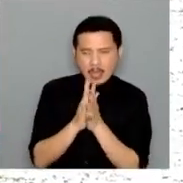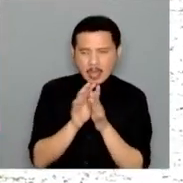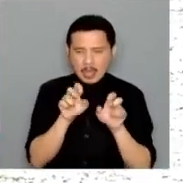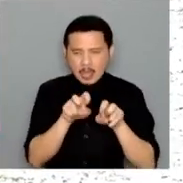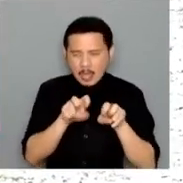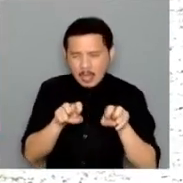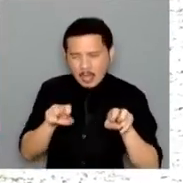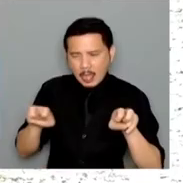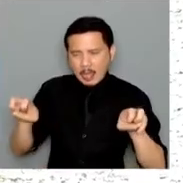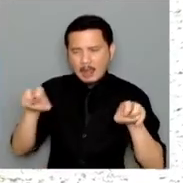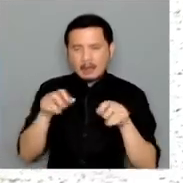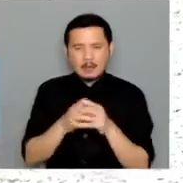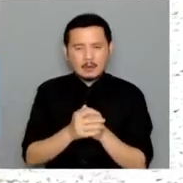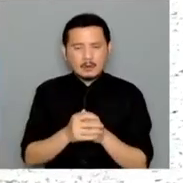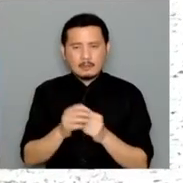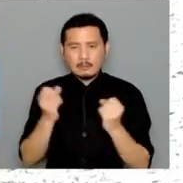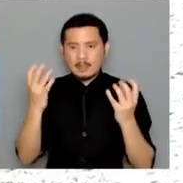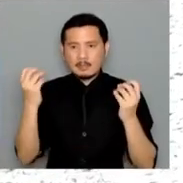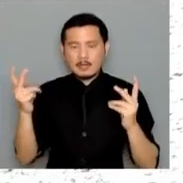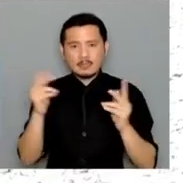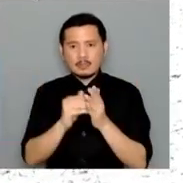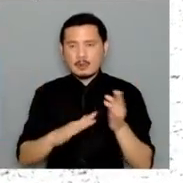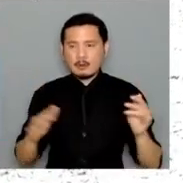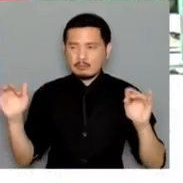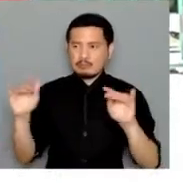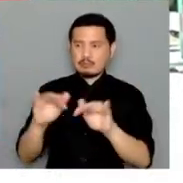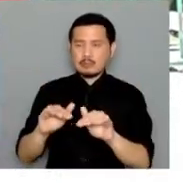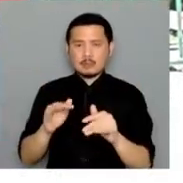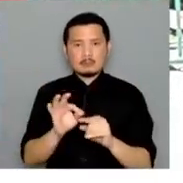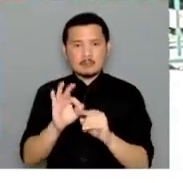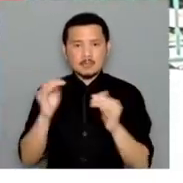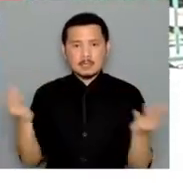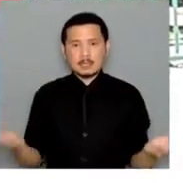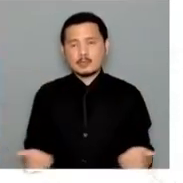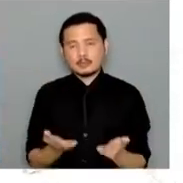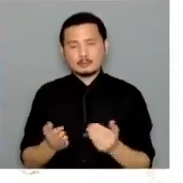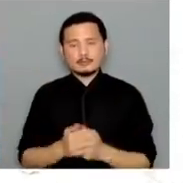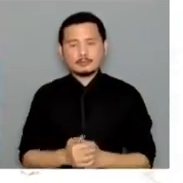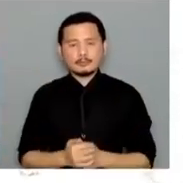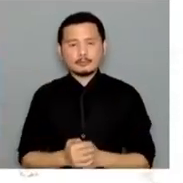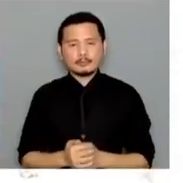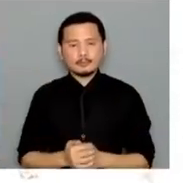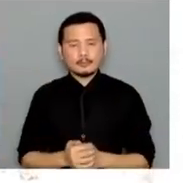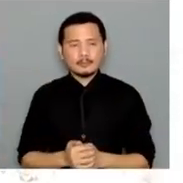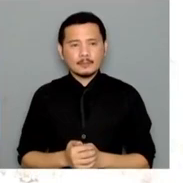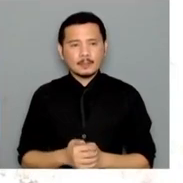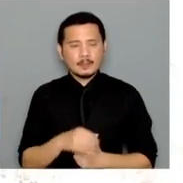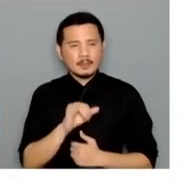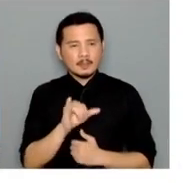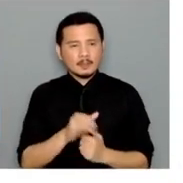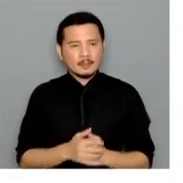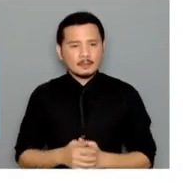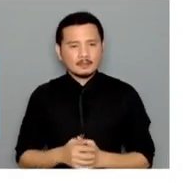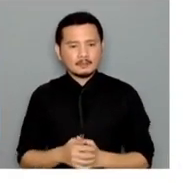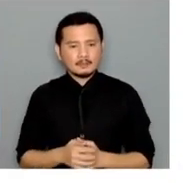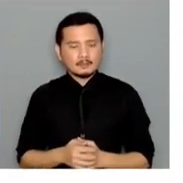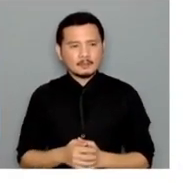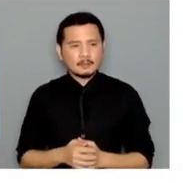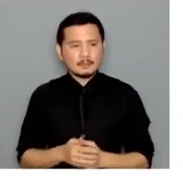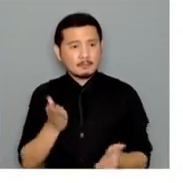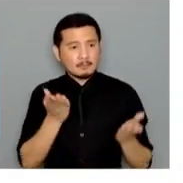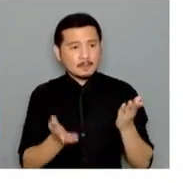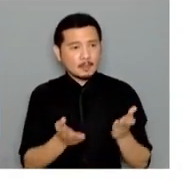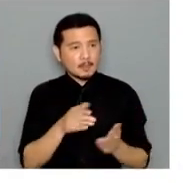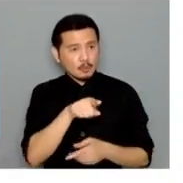classroom are jam-packed with students, especially here in Davao City National High School. Yeah, do us a favor, Kristen. Maybe you can get more information regarding